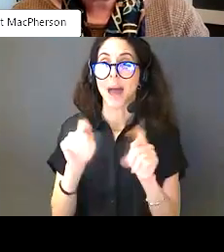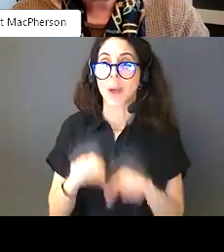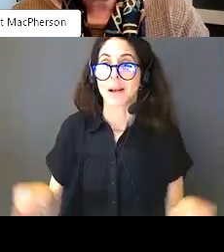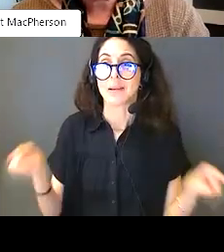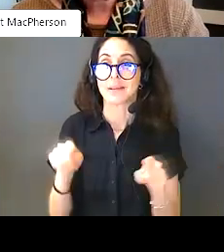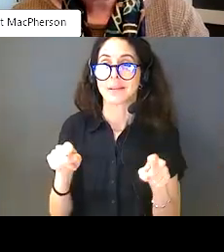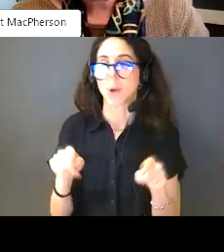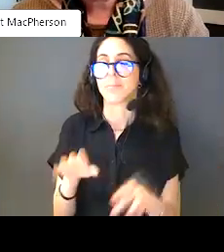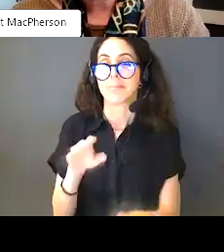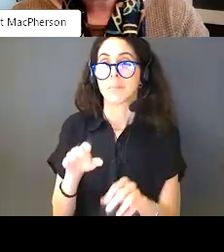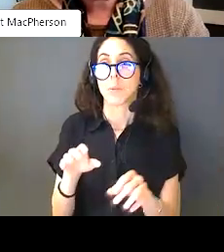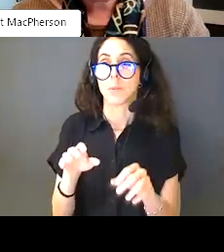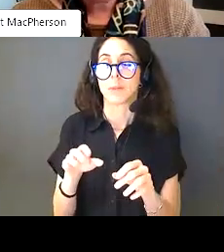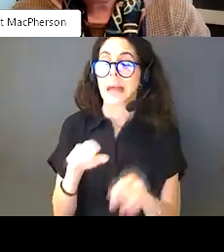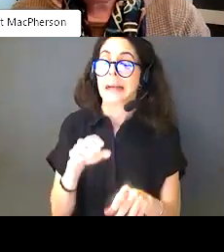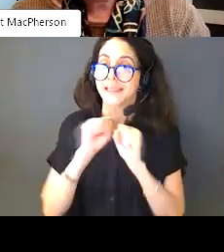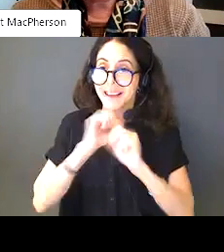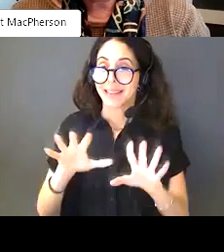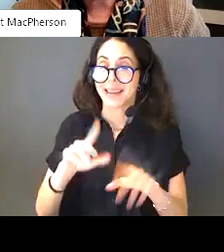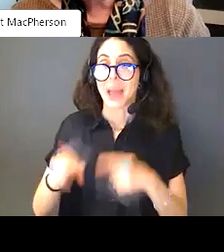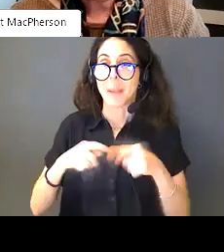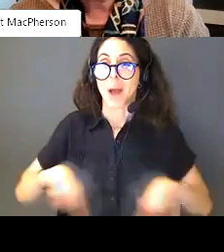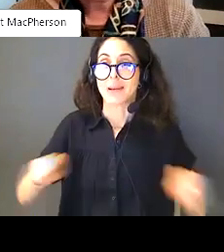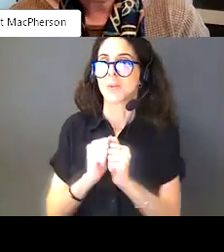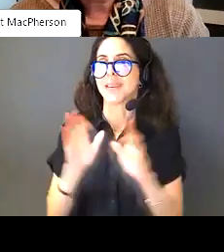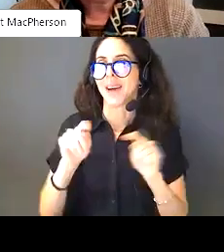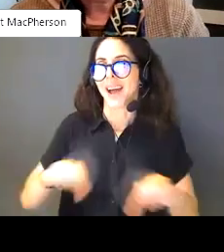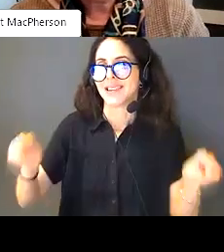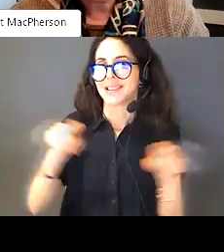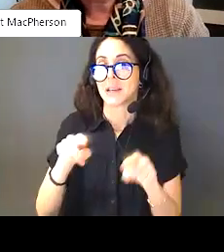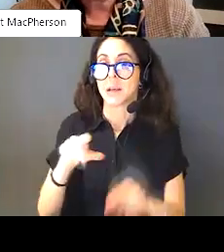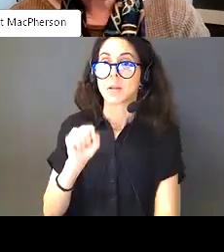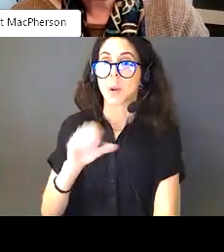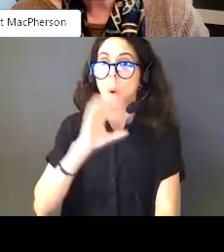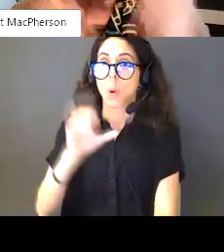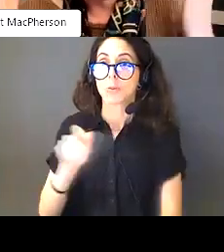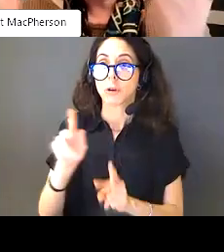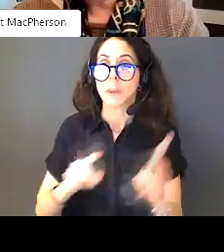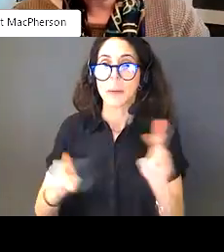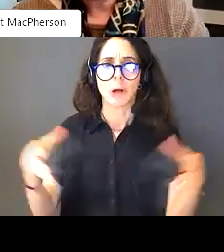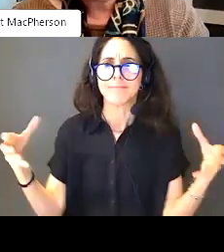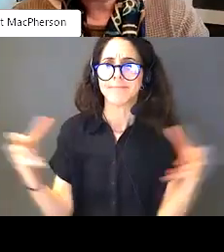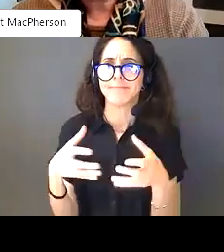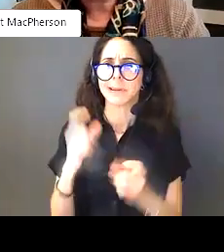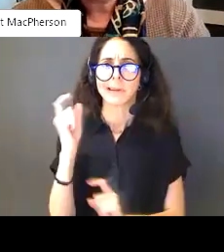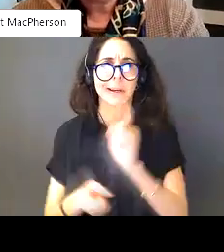networks are a great place for older people to contribute their skills and gifts while working on,